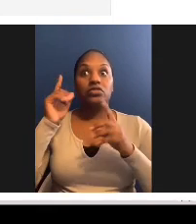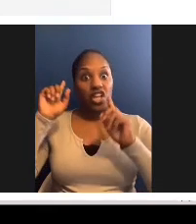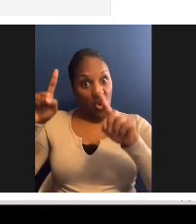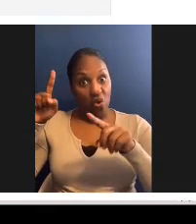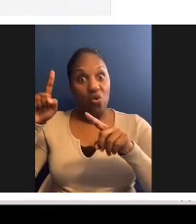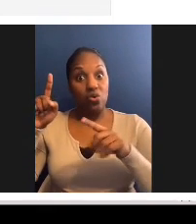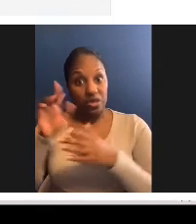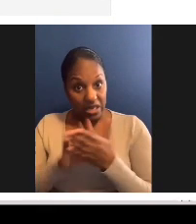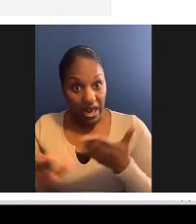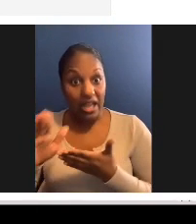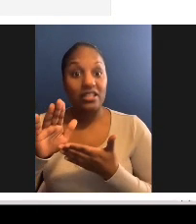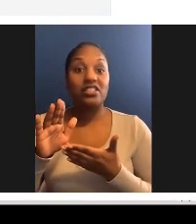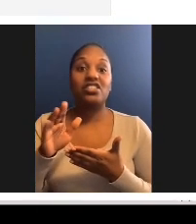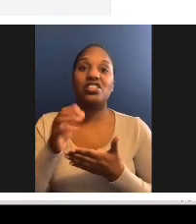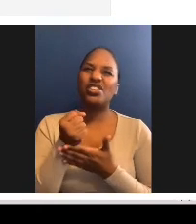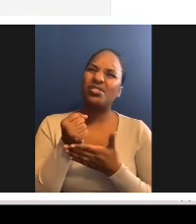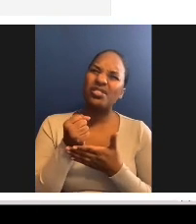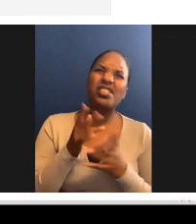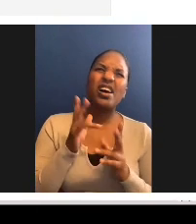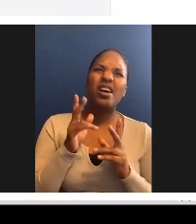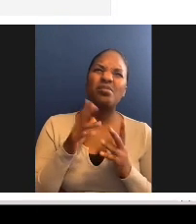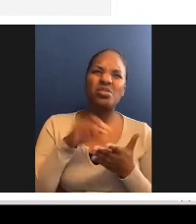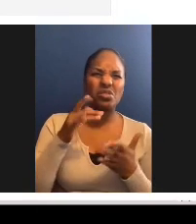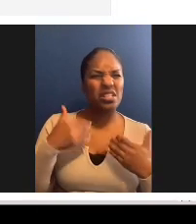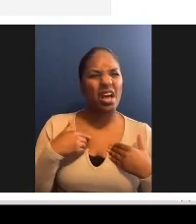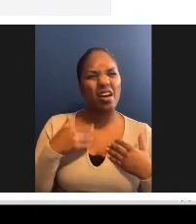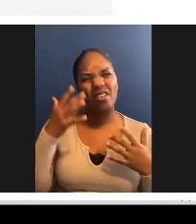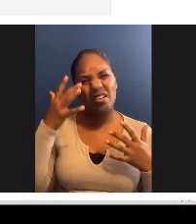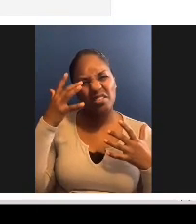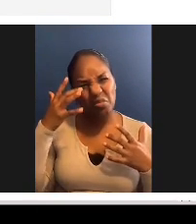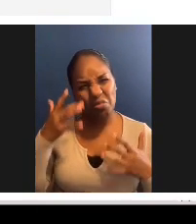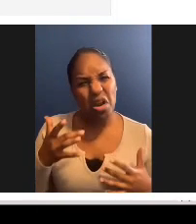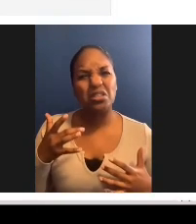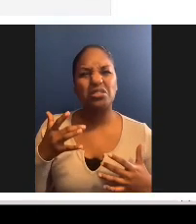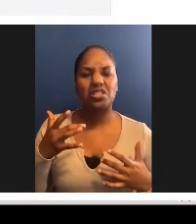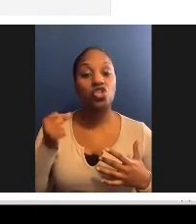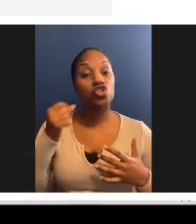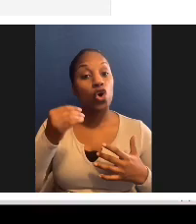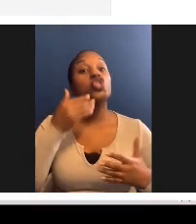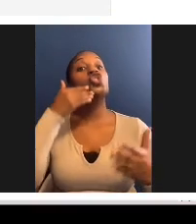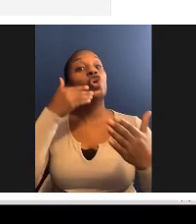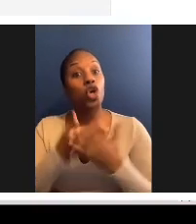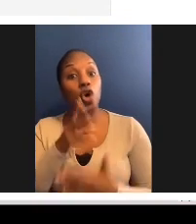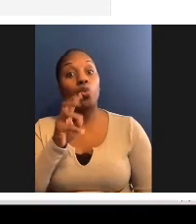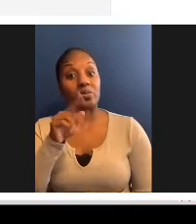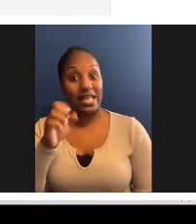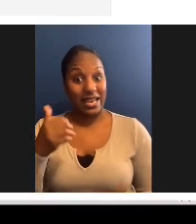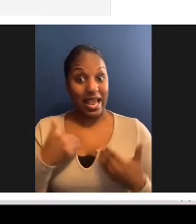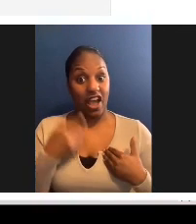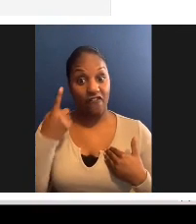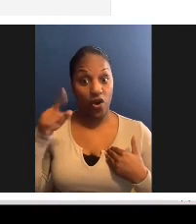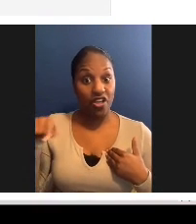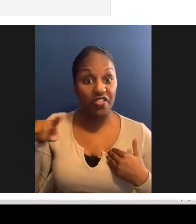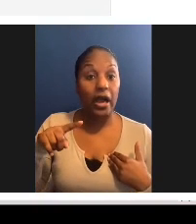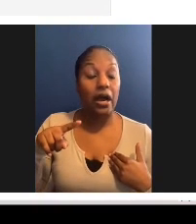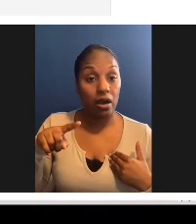of them suffer depression and things like that. So this is just a good website to have for them.